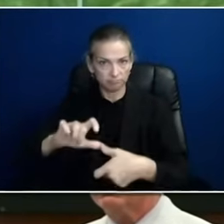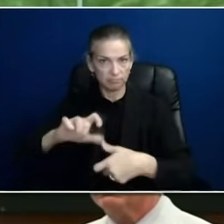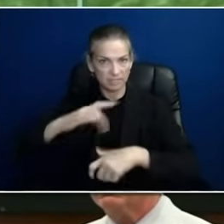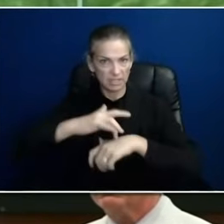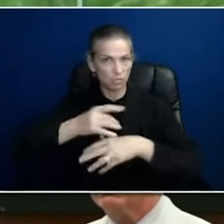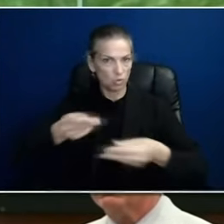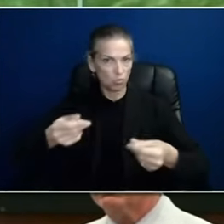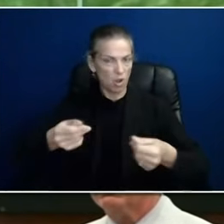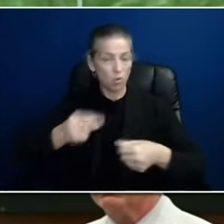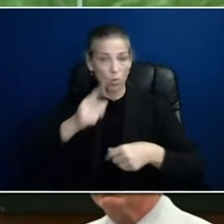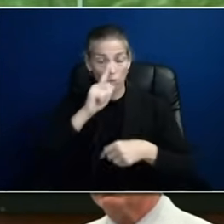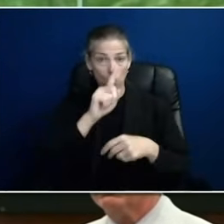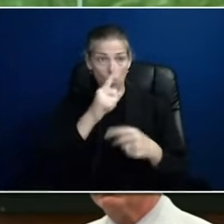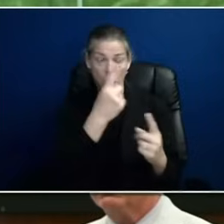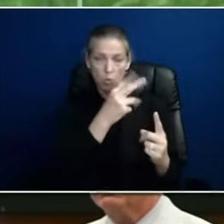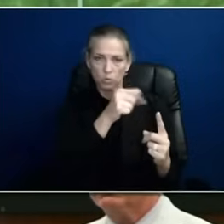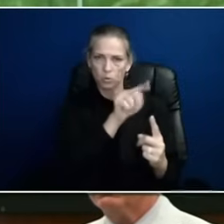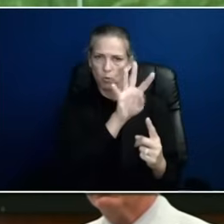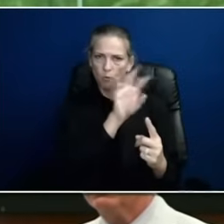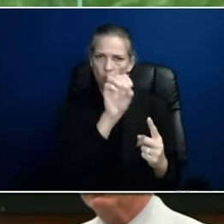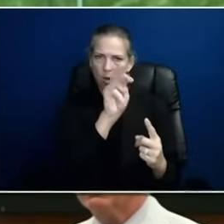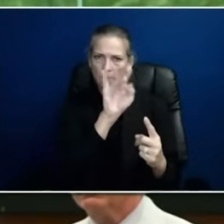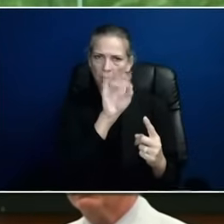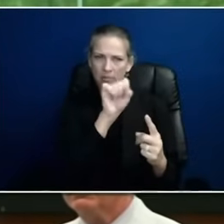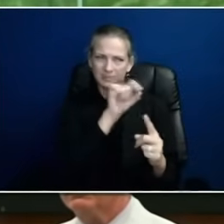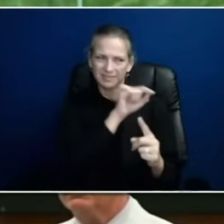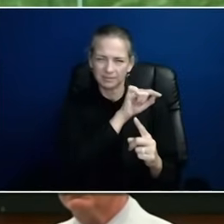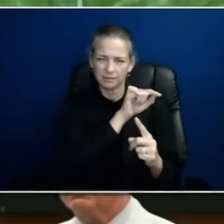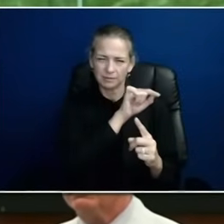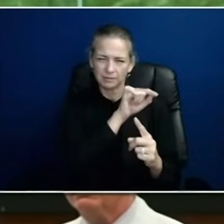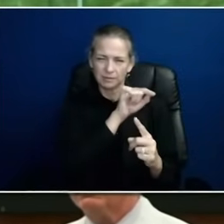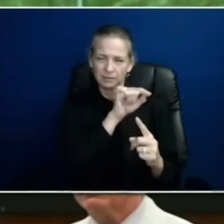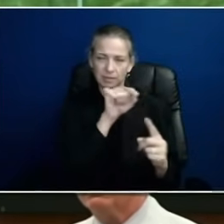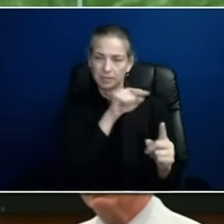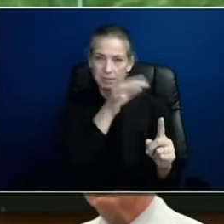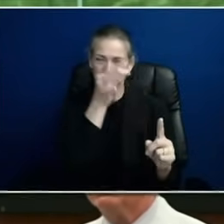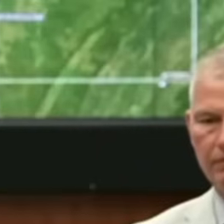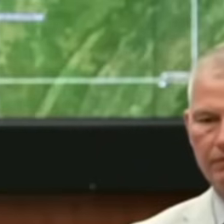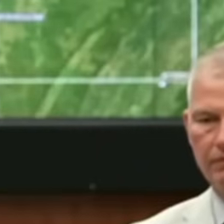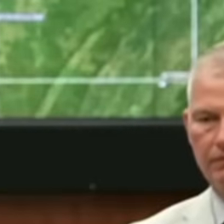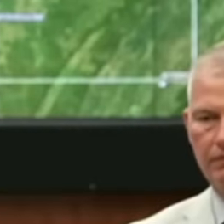That tornado just barely missed the prison in Eddyville.